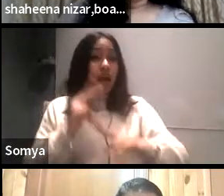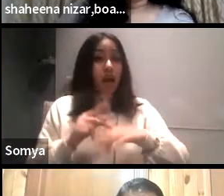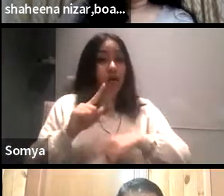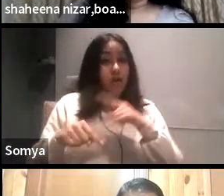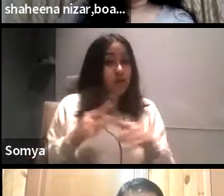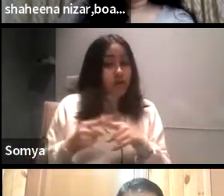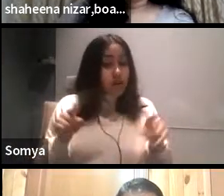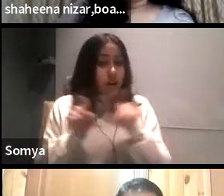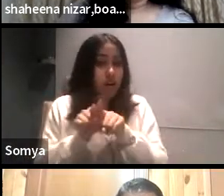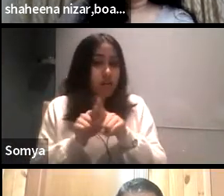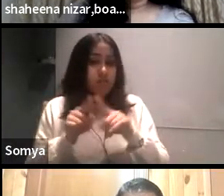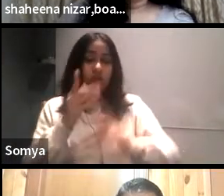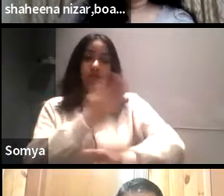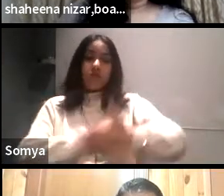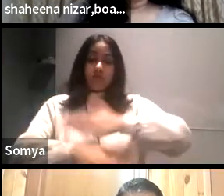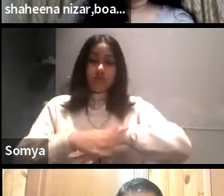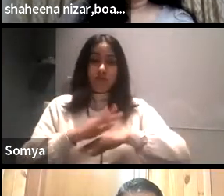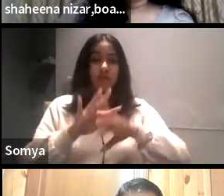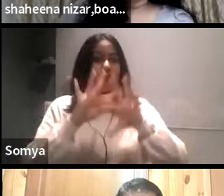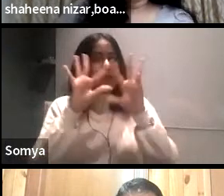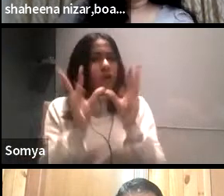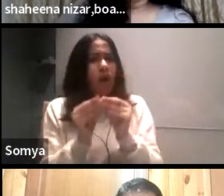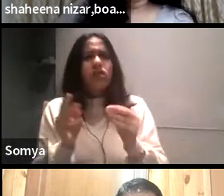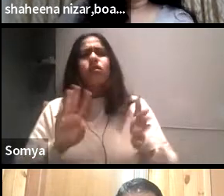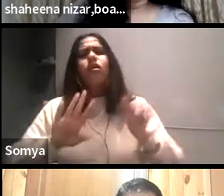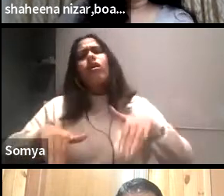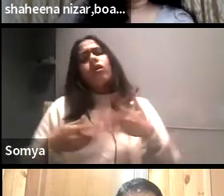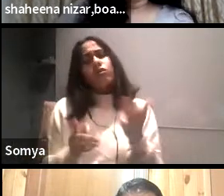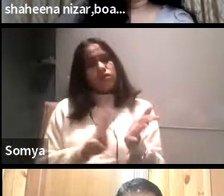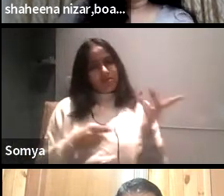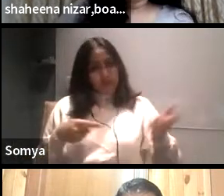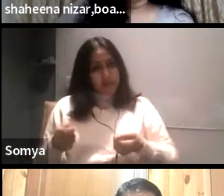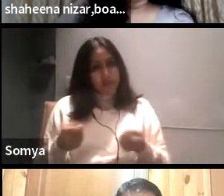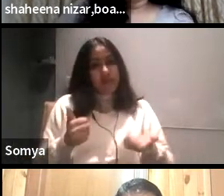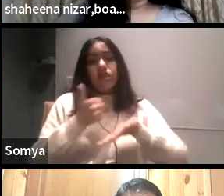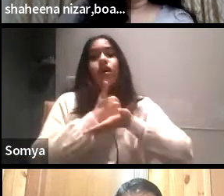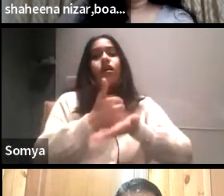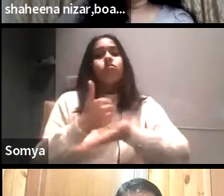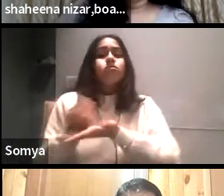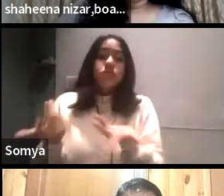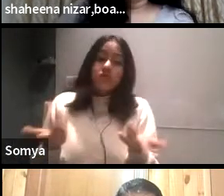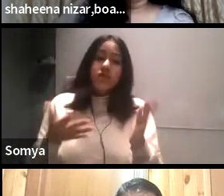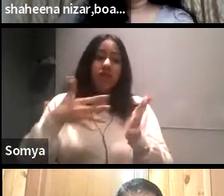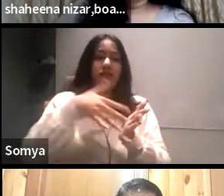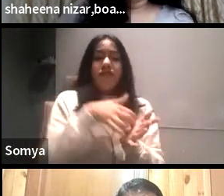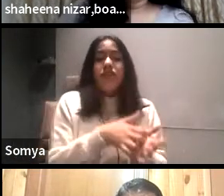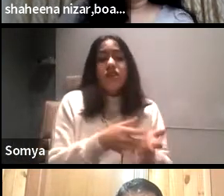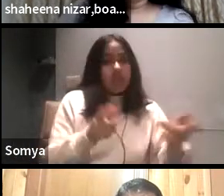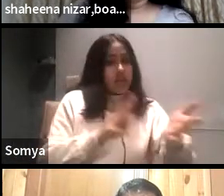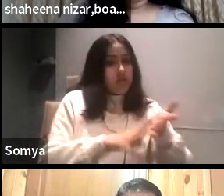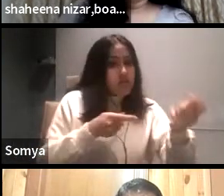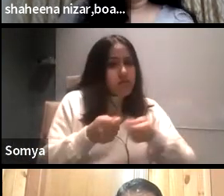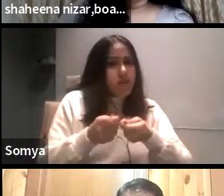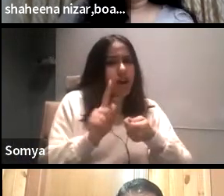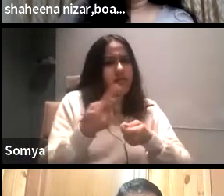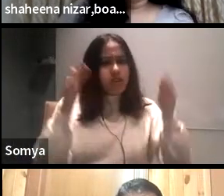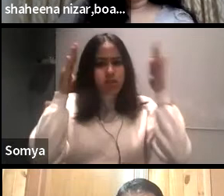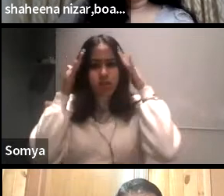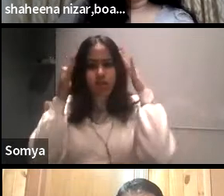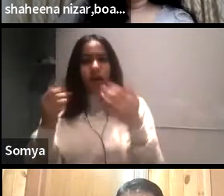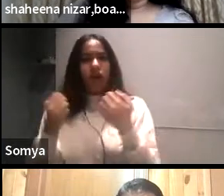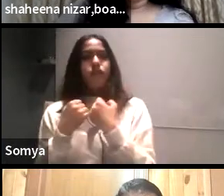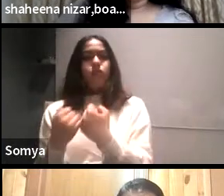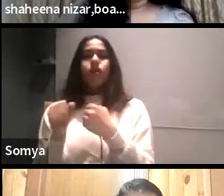people with disability, it's all about how we help them manage their weaknesses, and we focus on their